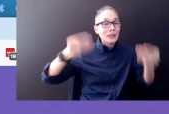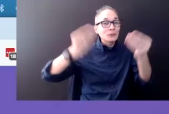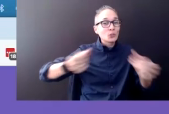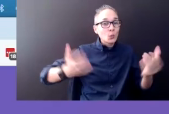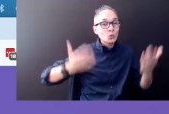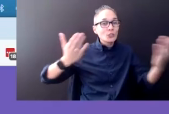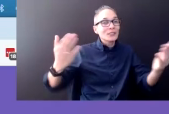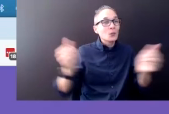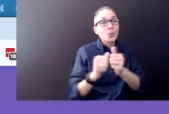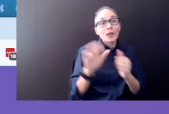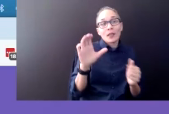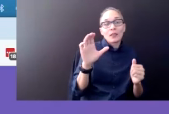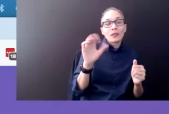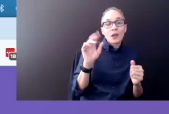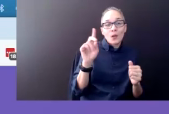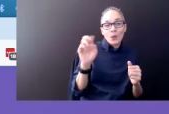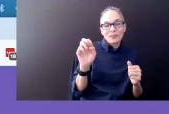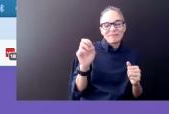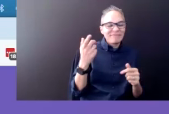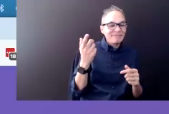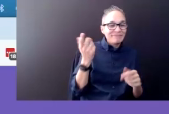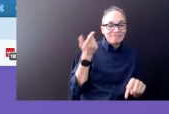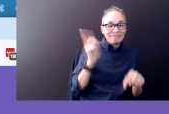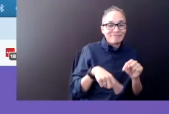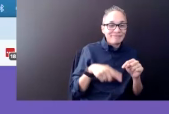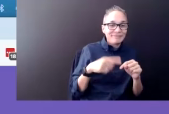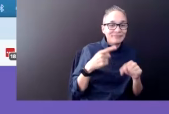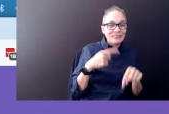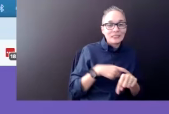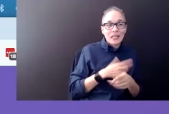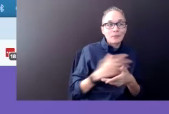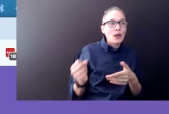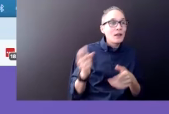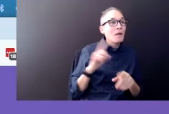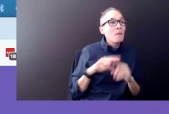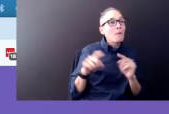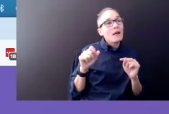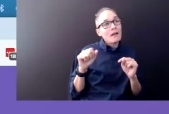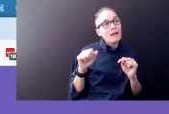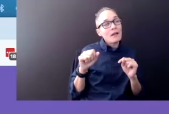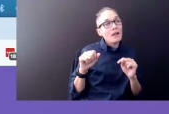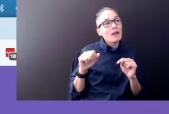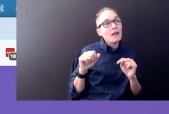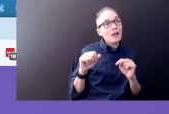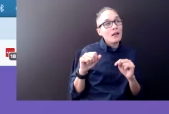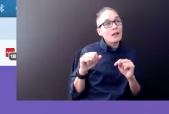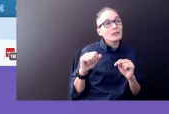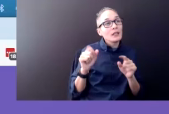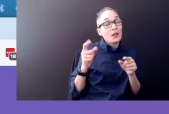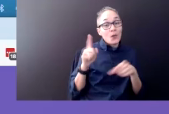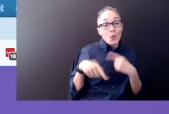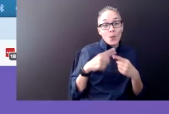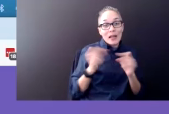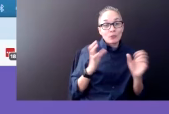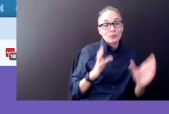Um and I didn't get that far because I got a million things going on, but this is something I prompted during our preparation